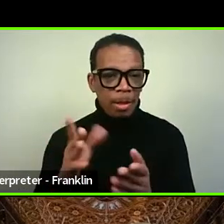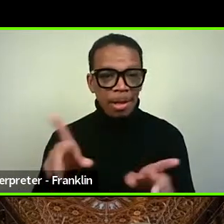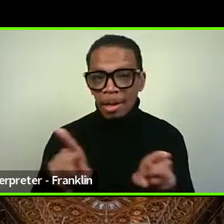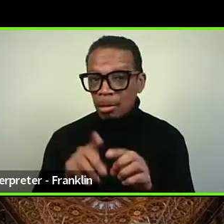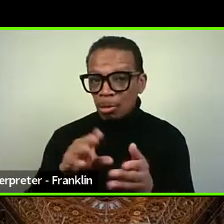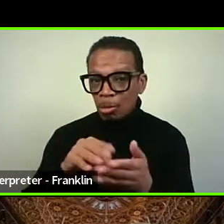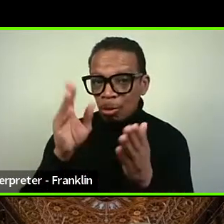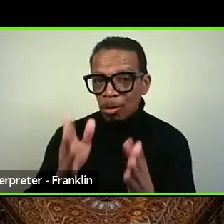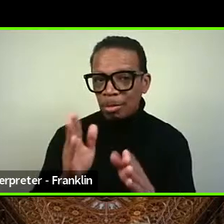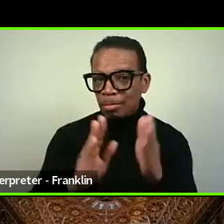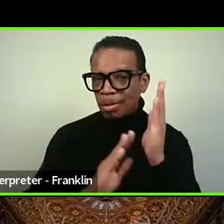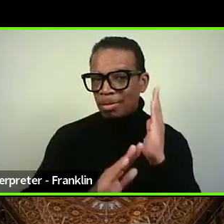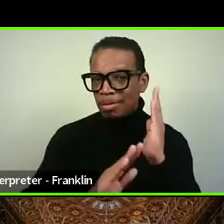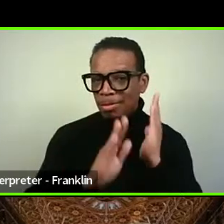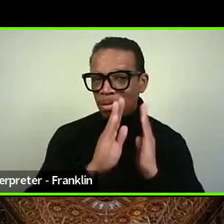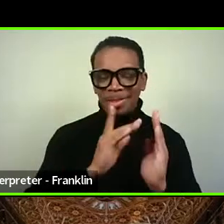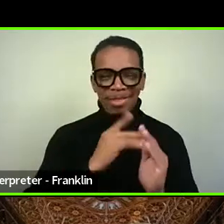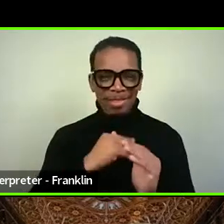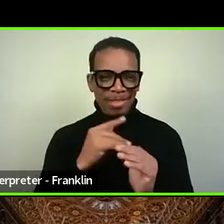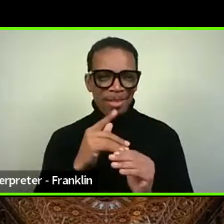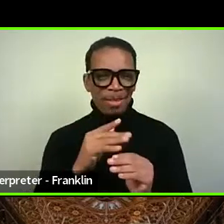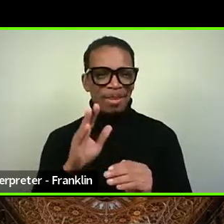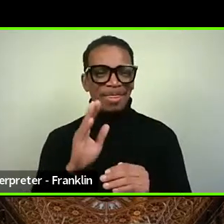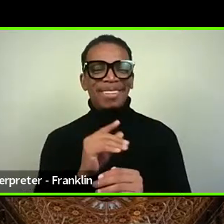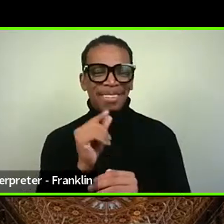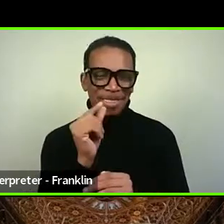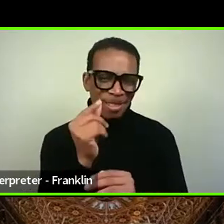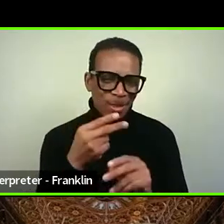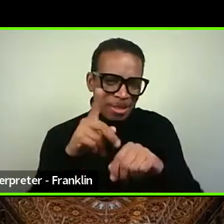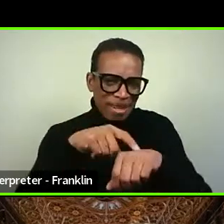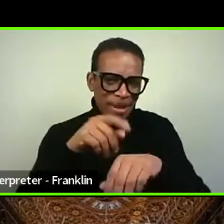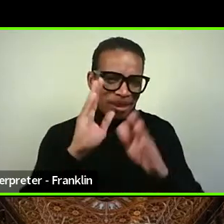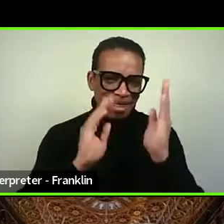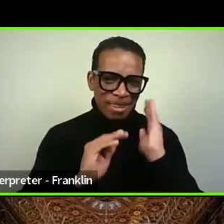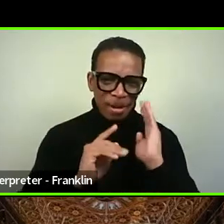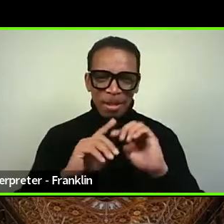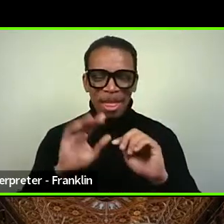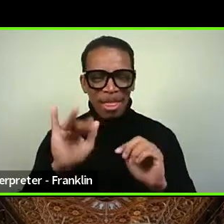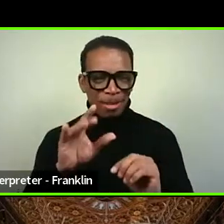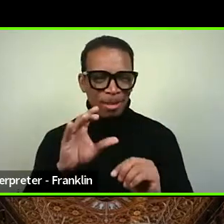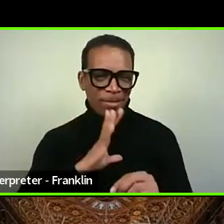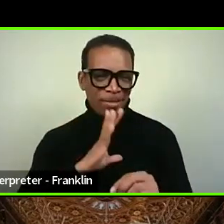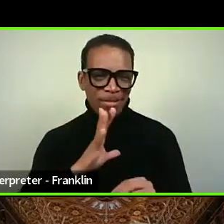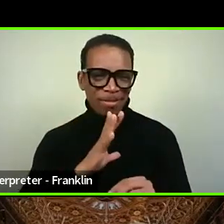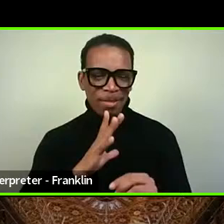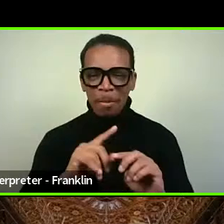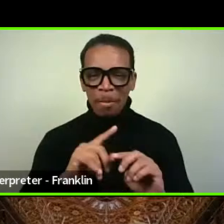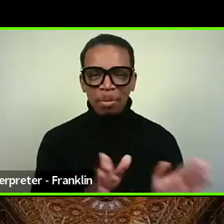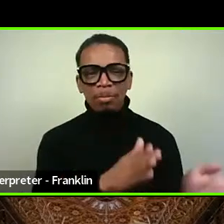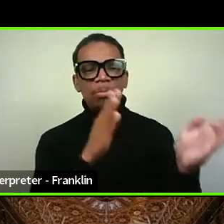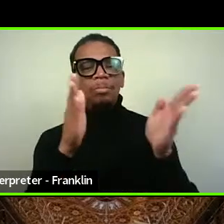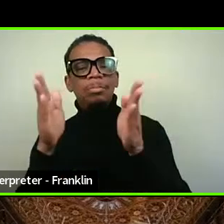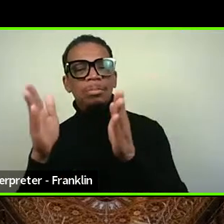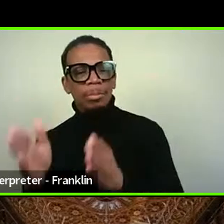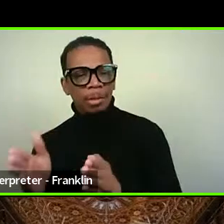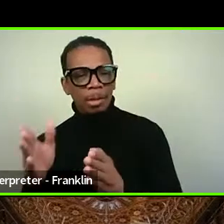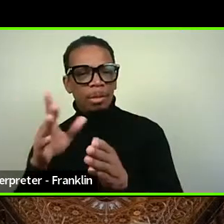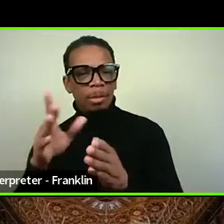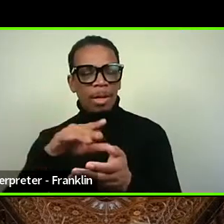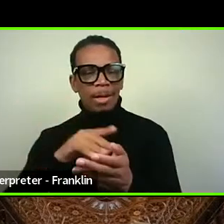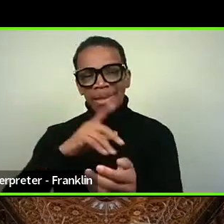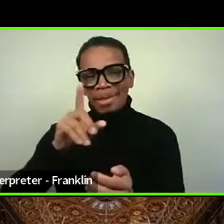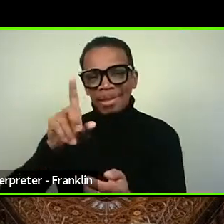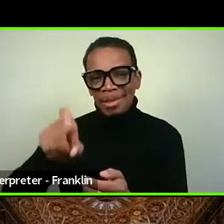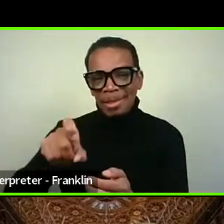student, former student a little while ago, that's okay, about the needs and supports of students in